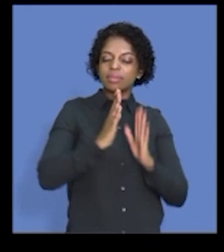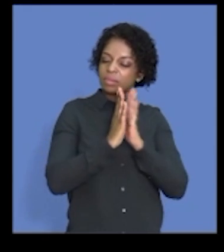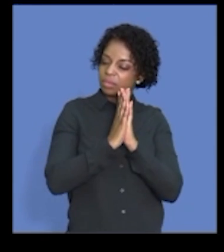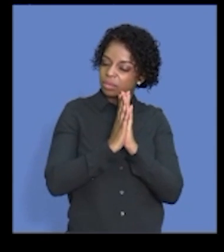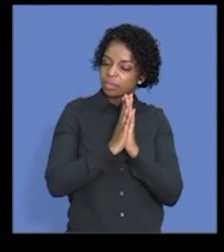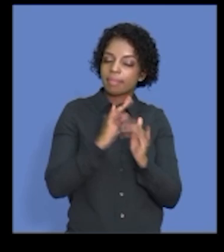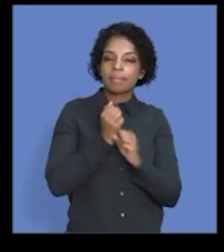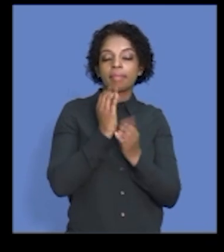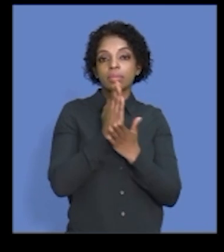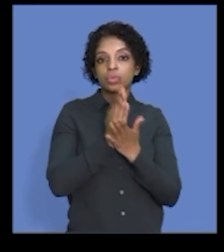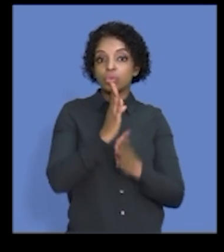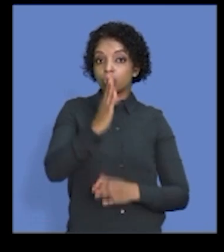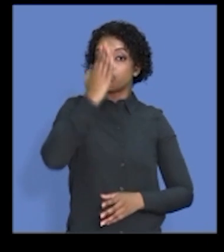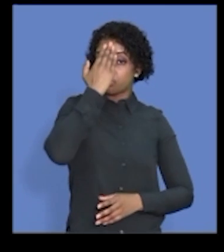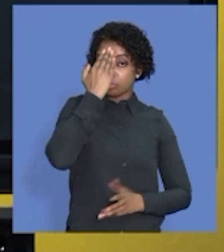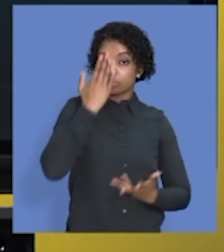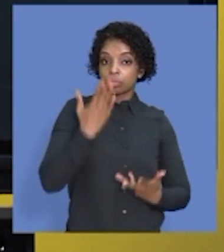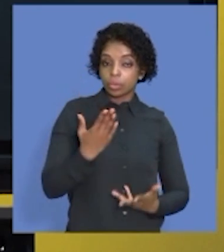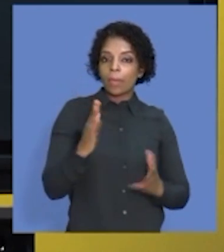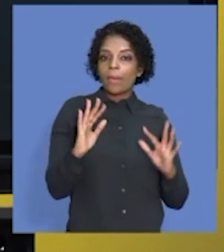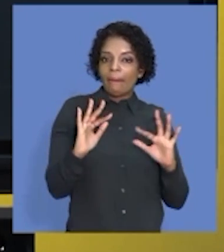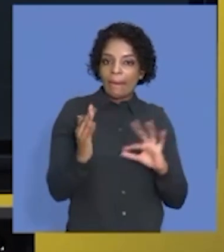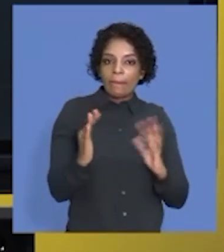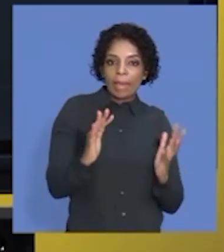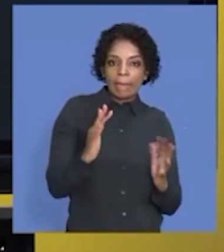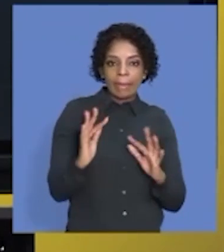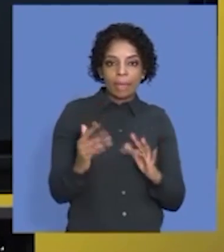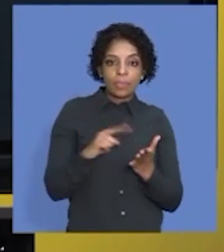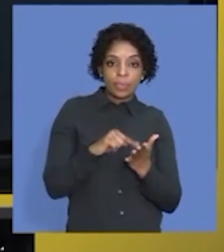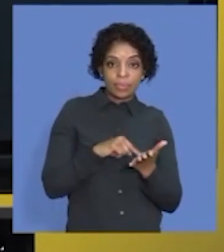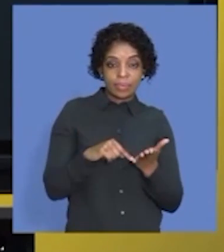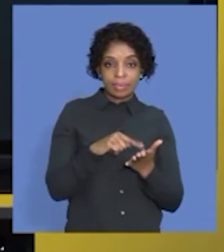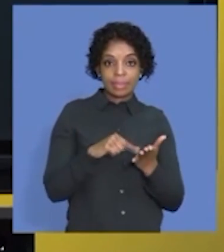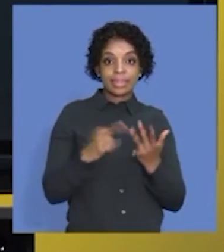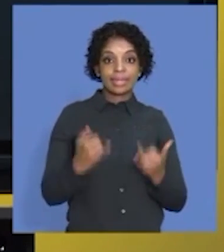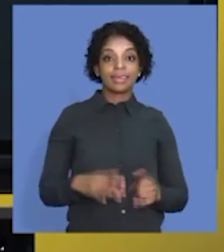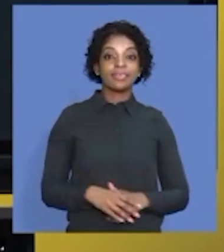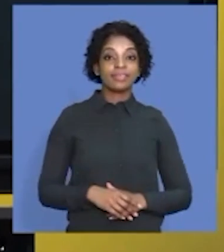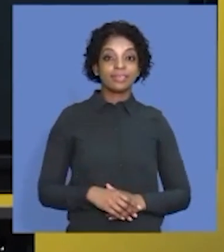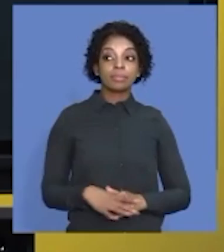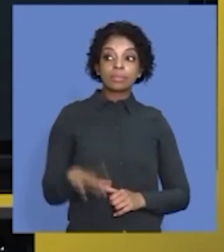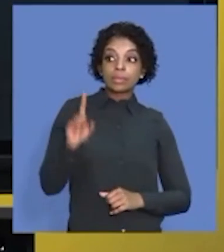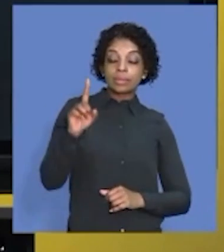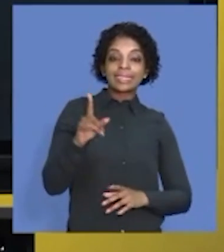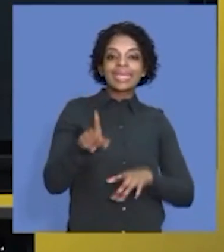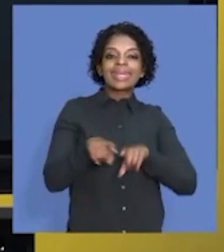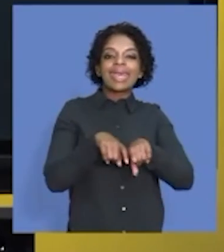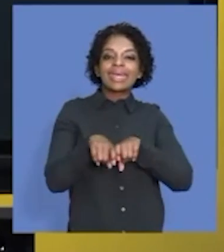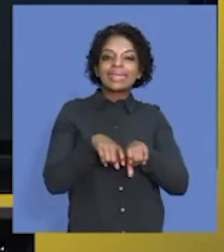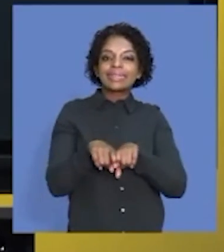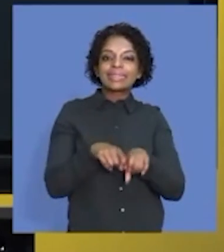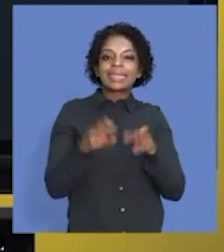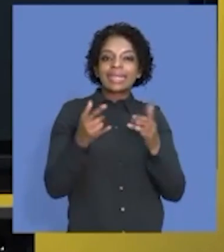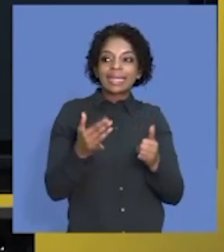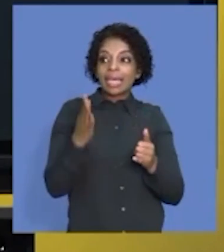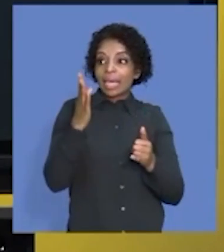sure you know exactly how to deal with what I'm referring to now. In this particular case, the question that we are talking about, there's